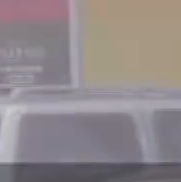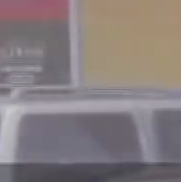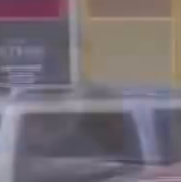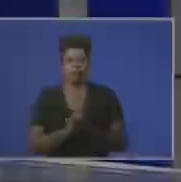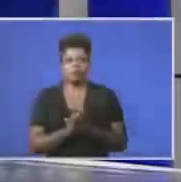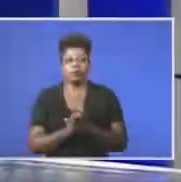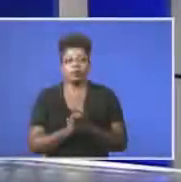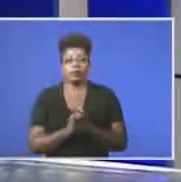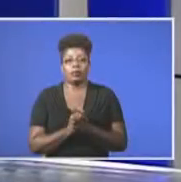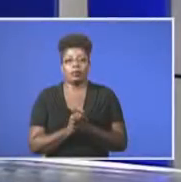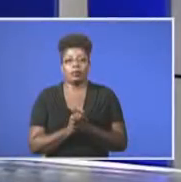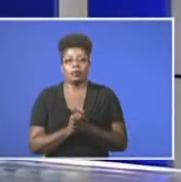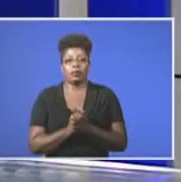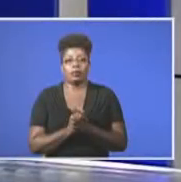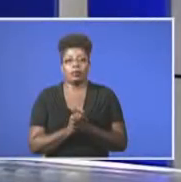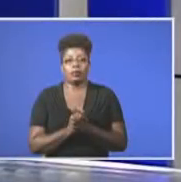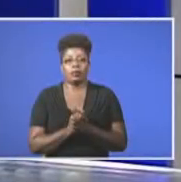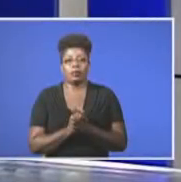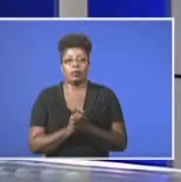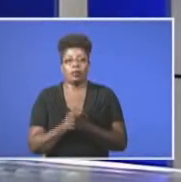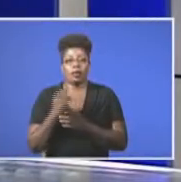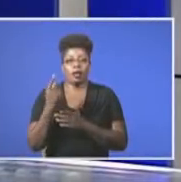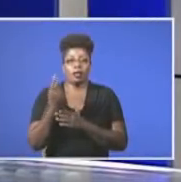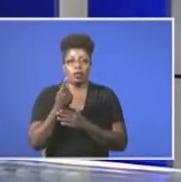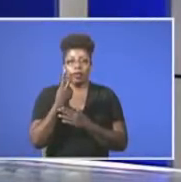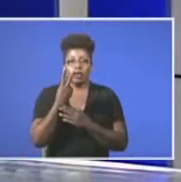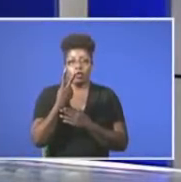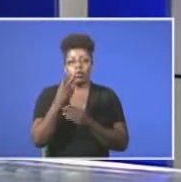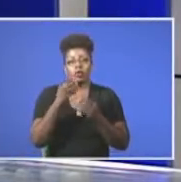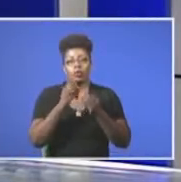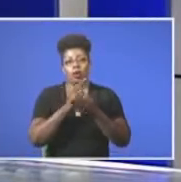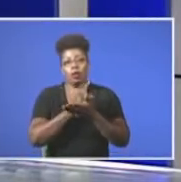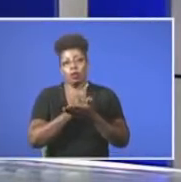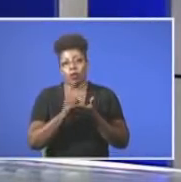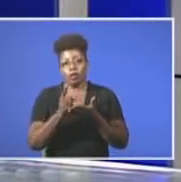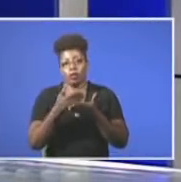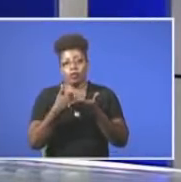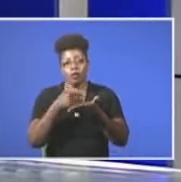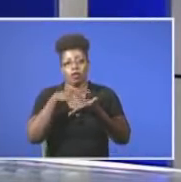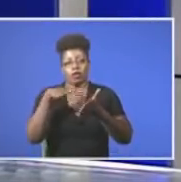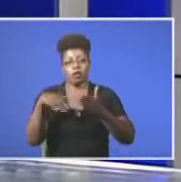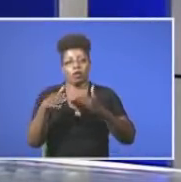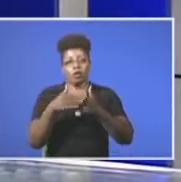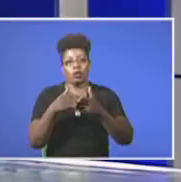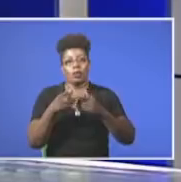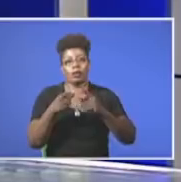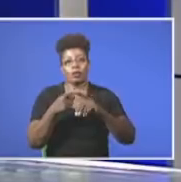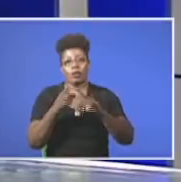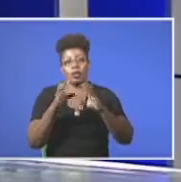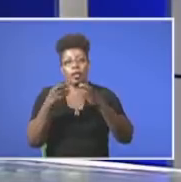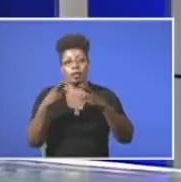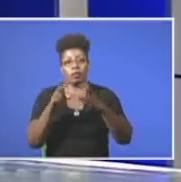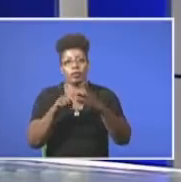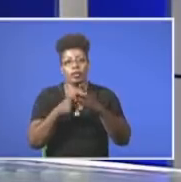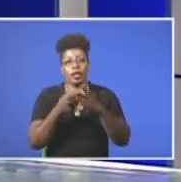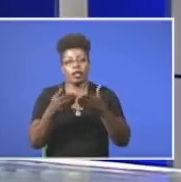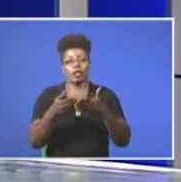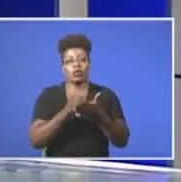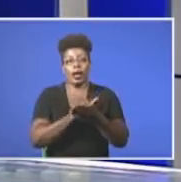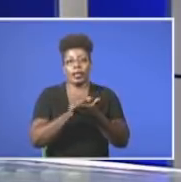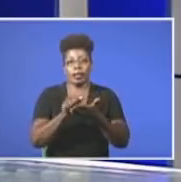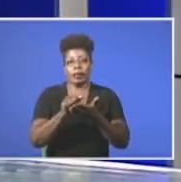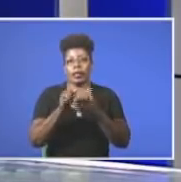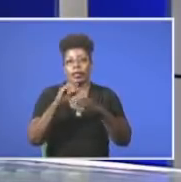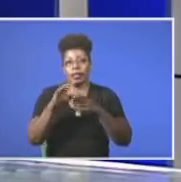326-5464. Well, there's only about 2 weeks left before students head back to the classrooms and start a new academic